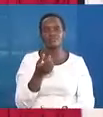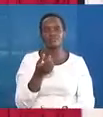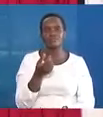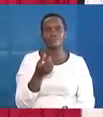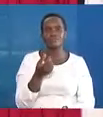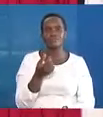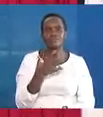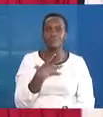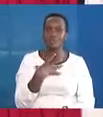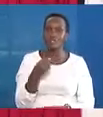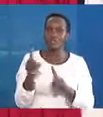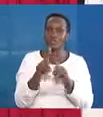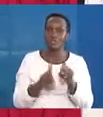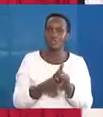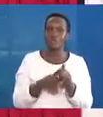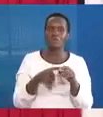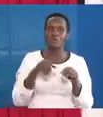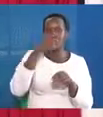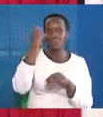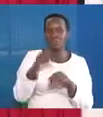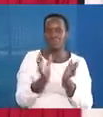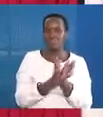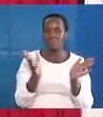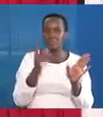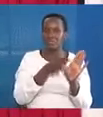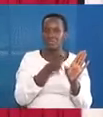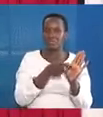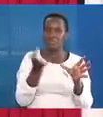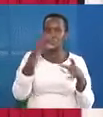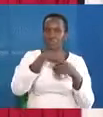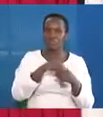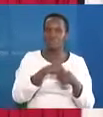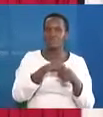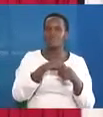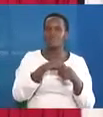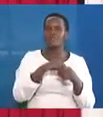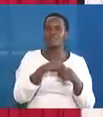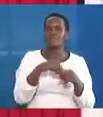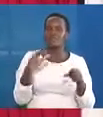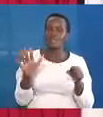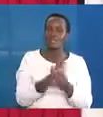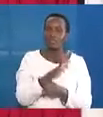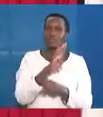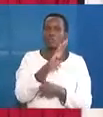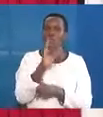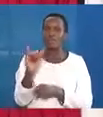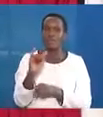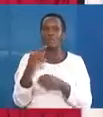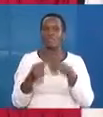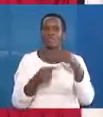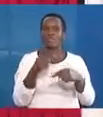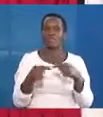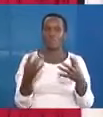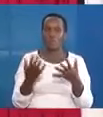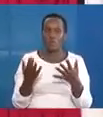In the spirit of public participation, embodied in the entire BBI process, where we